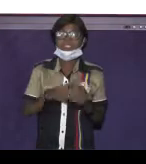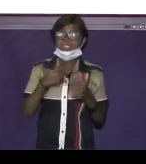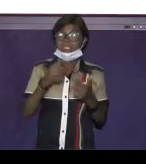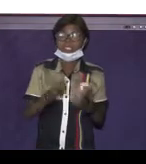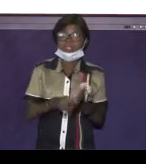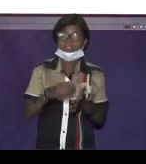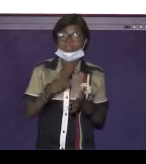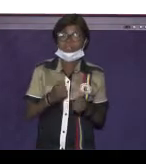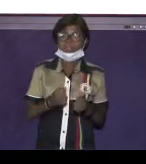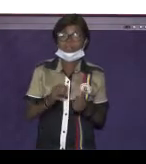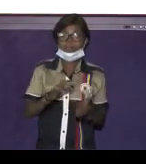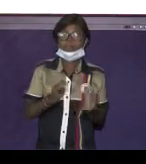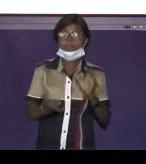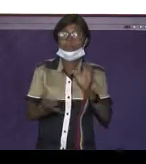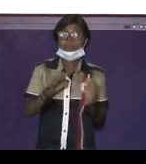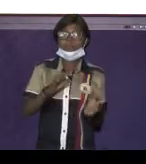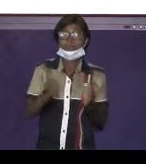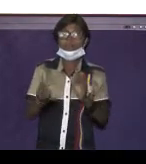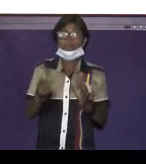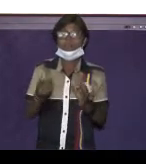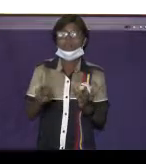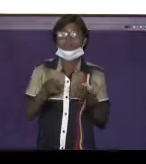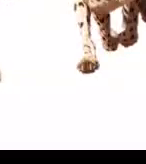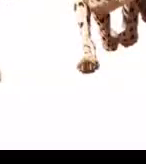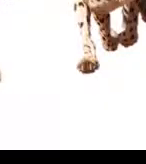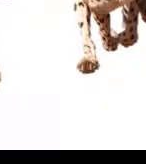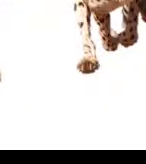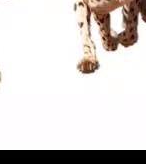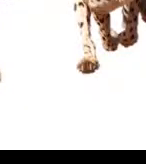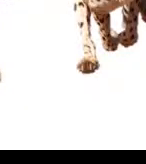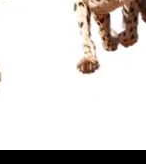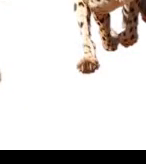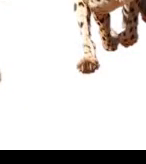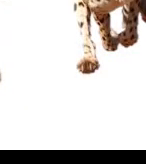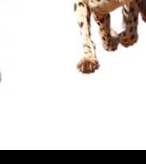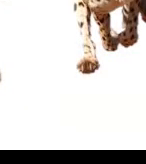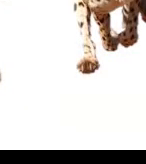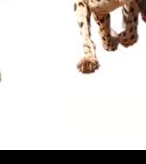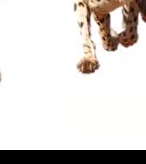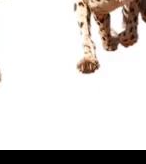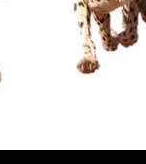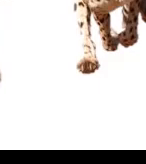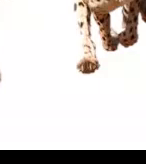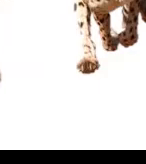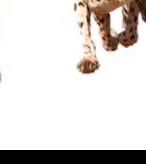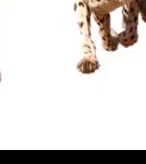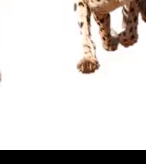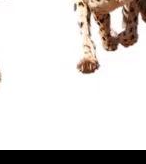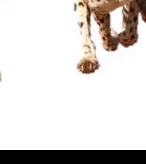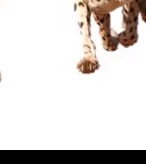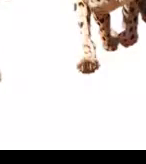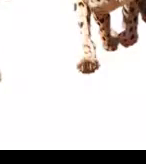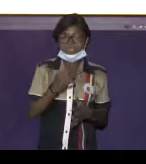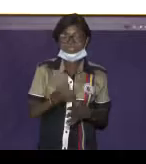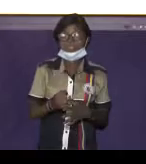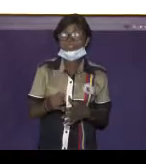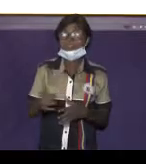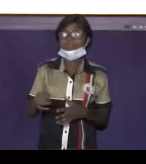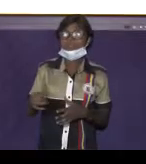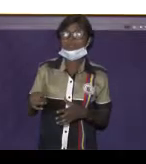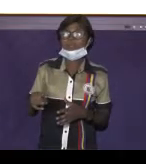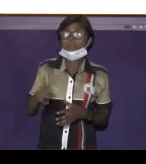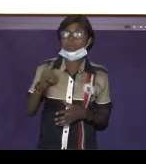of speeds. Now, do you know this man? That is Usain Bolt. And of course, that is a cheater beside him.